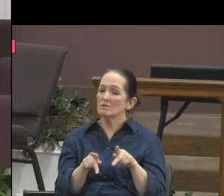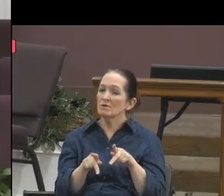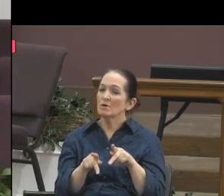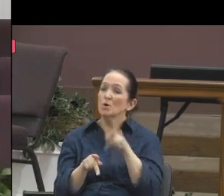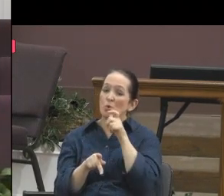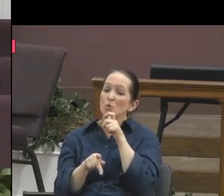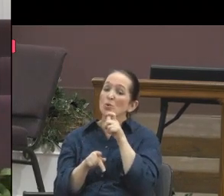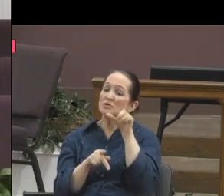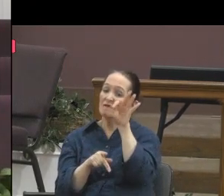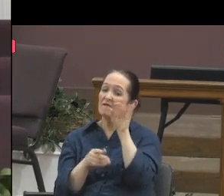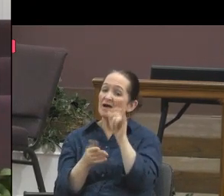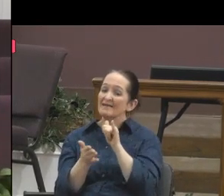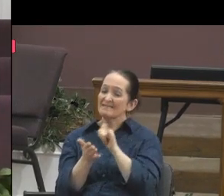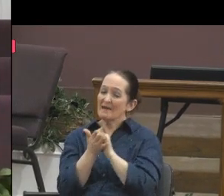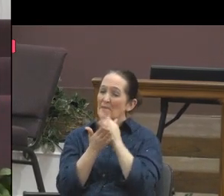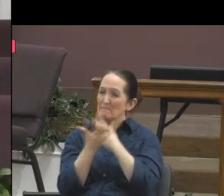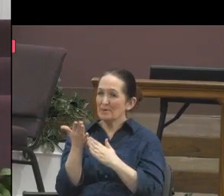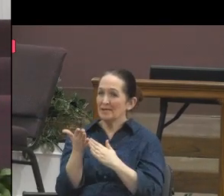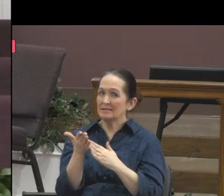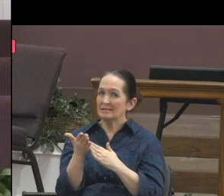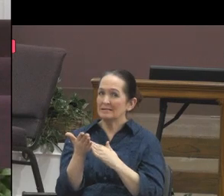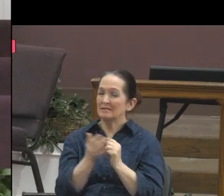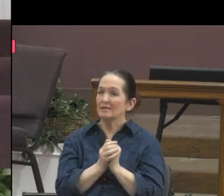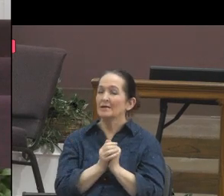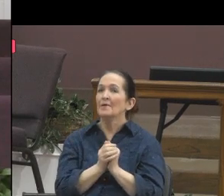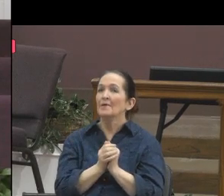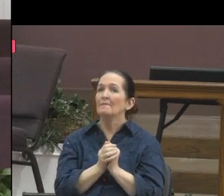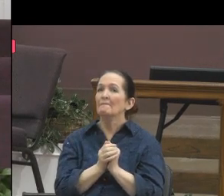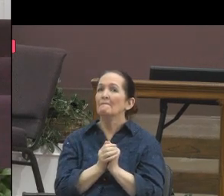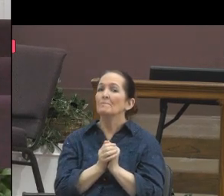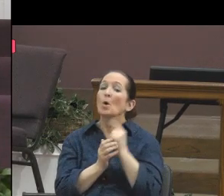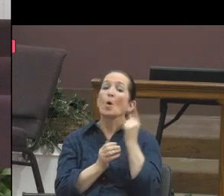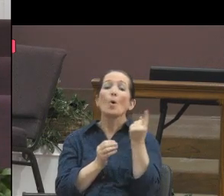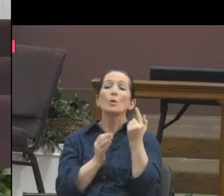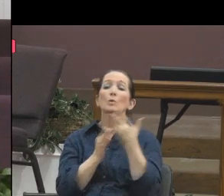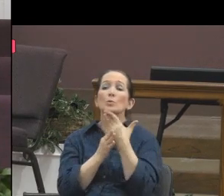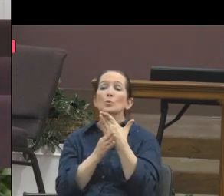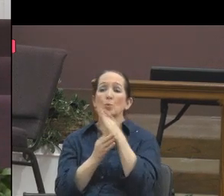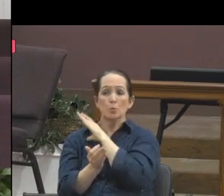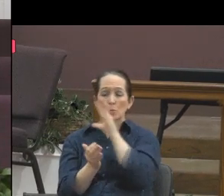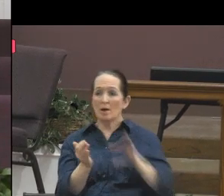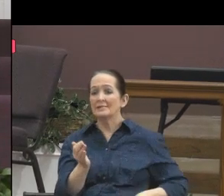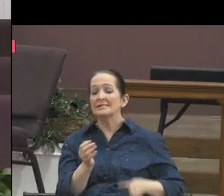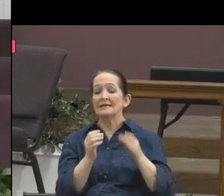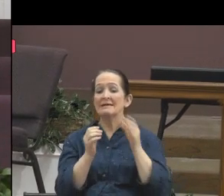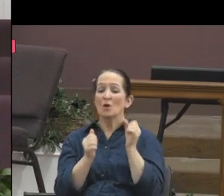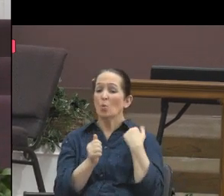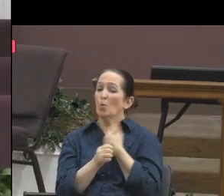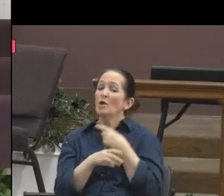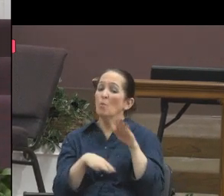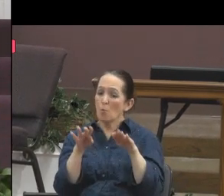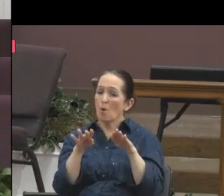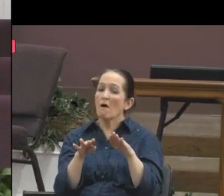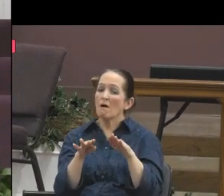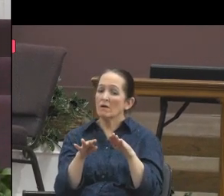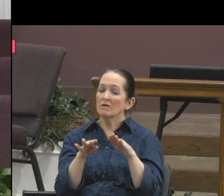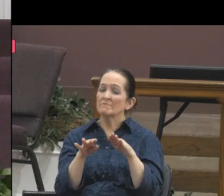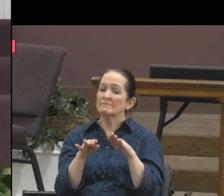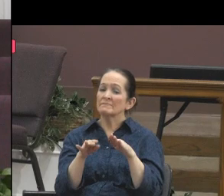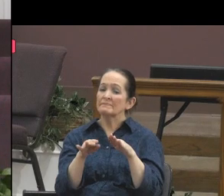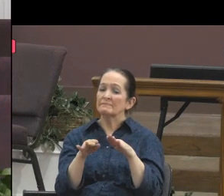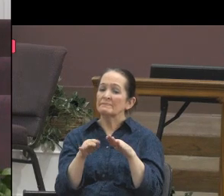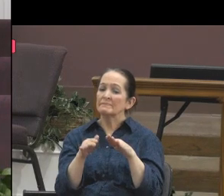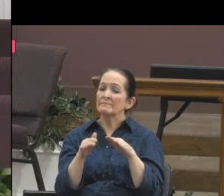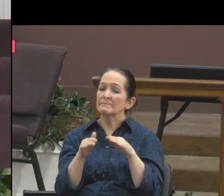that's going to find that peace. You see, only through Christ can we walk the walk